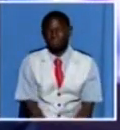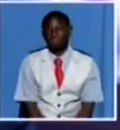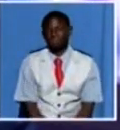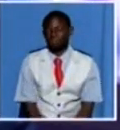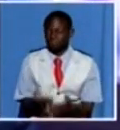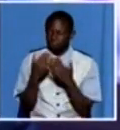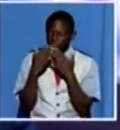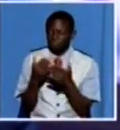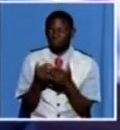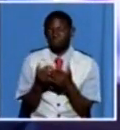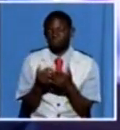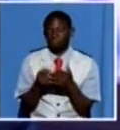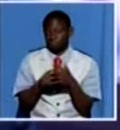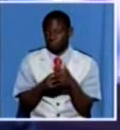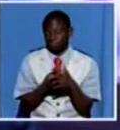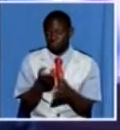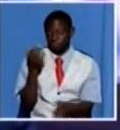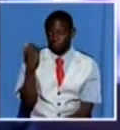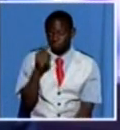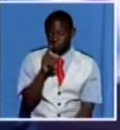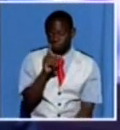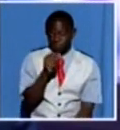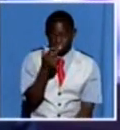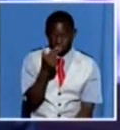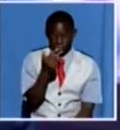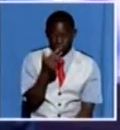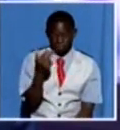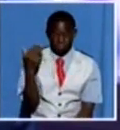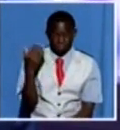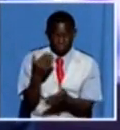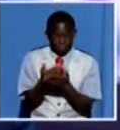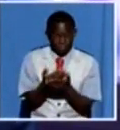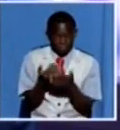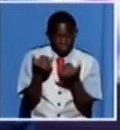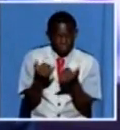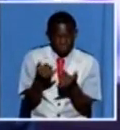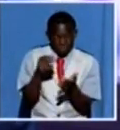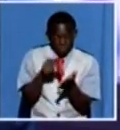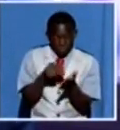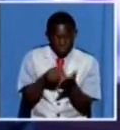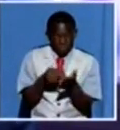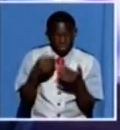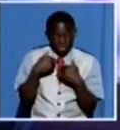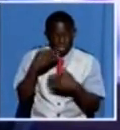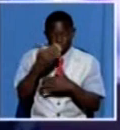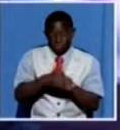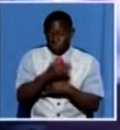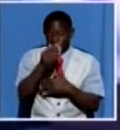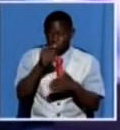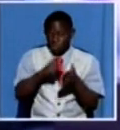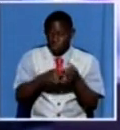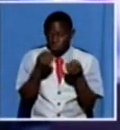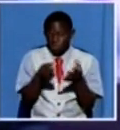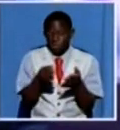to November, we've raised in excess of 2.6 billion kwacha. In excess of 2.6